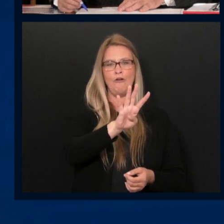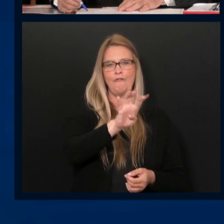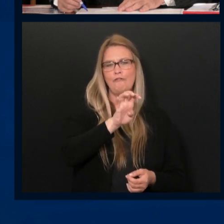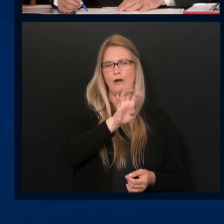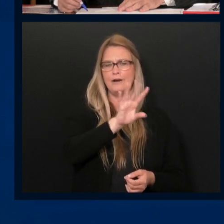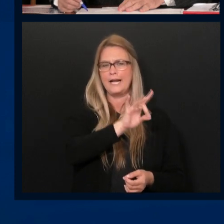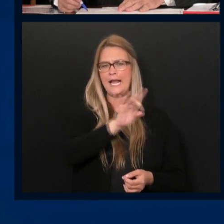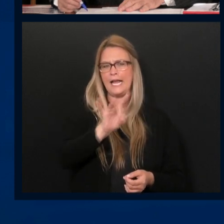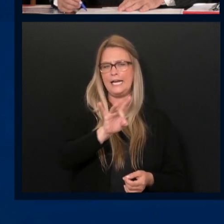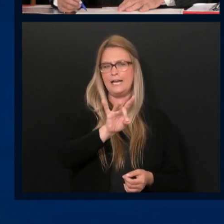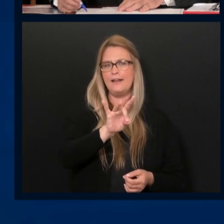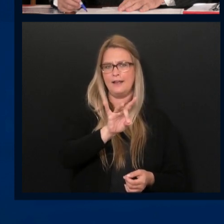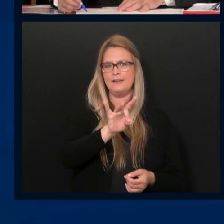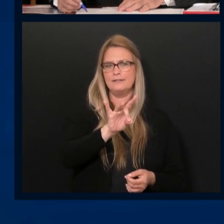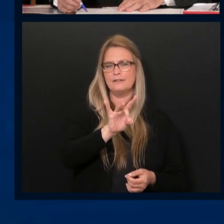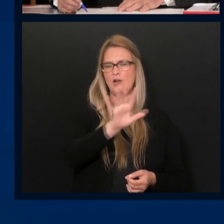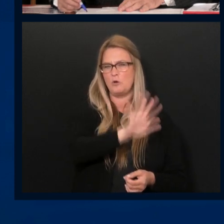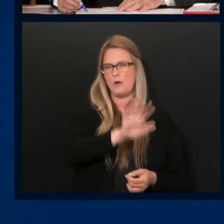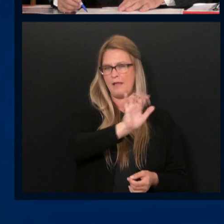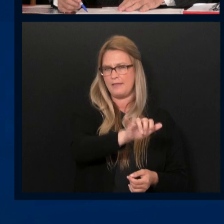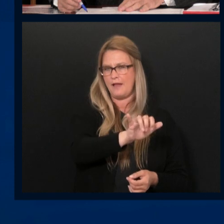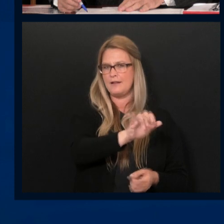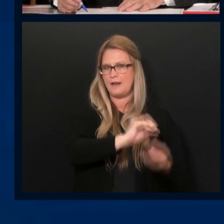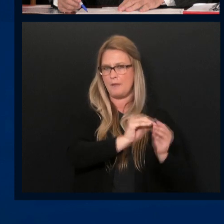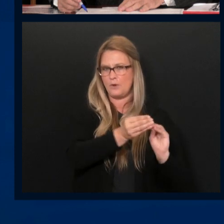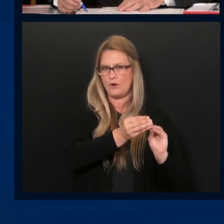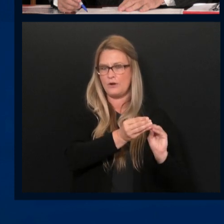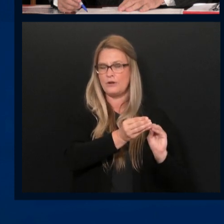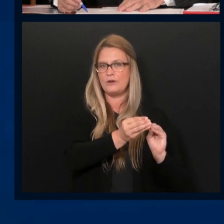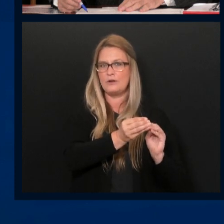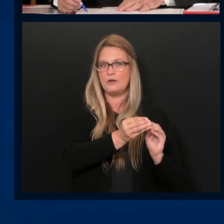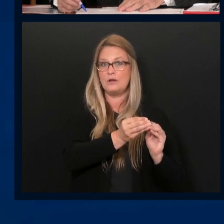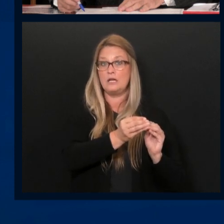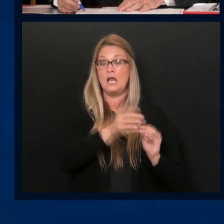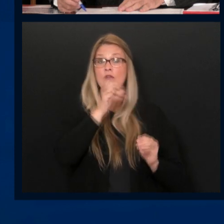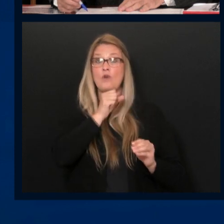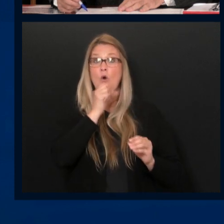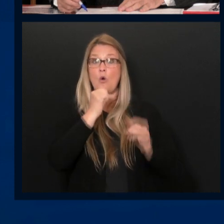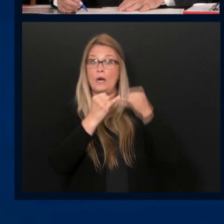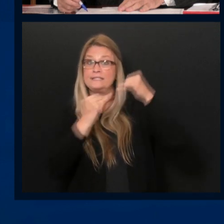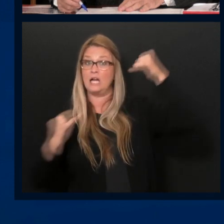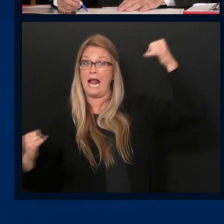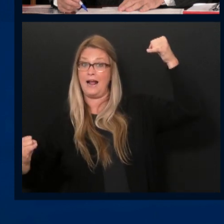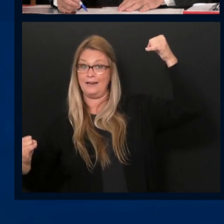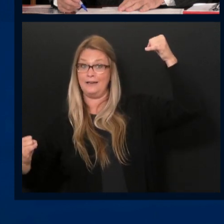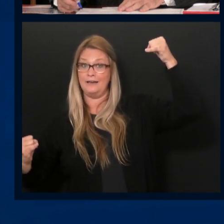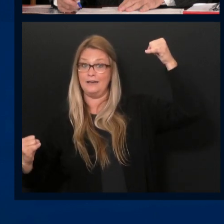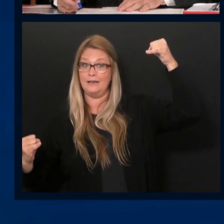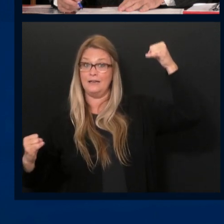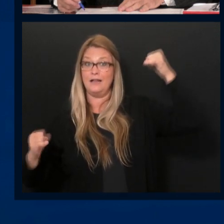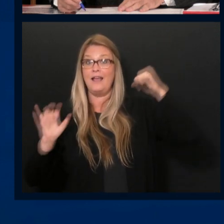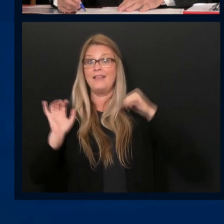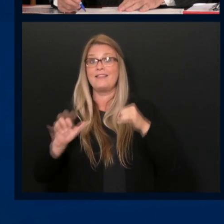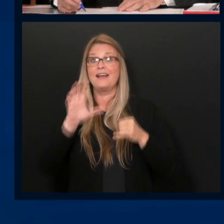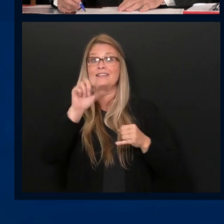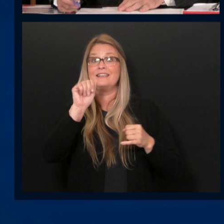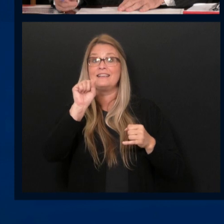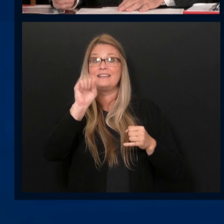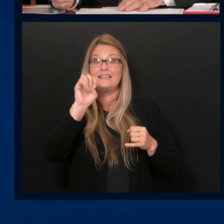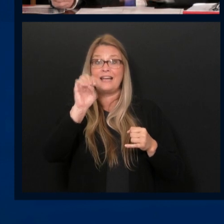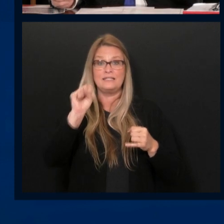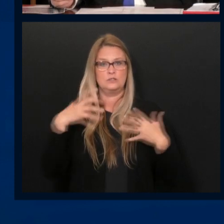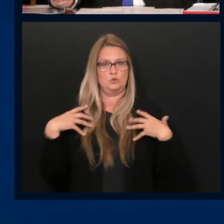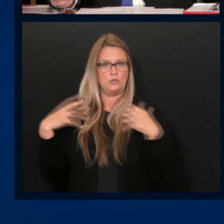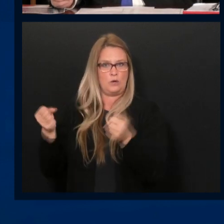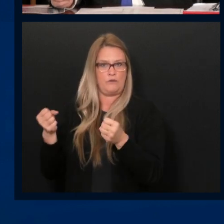488 or something like that, and the orange line is the cases that have recovered,